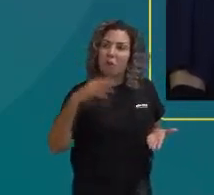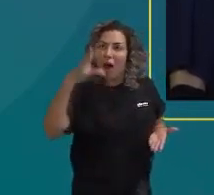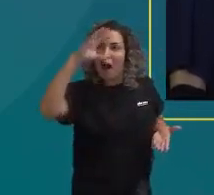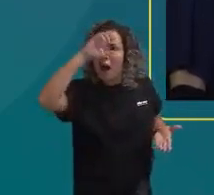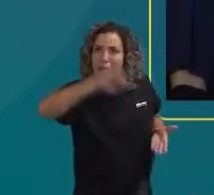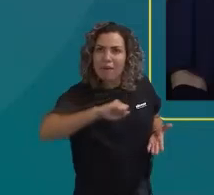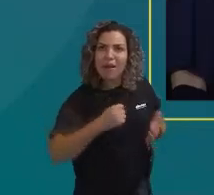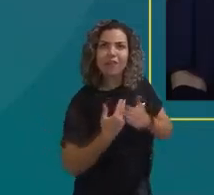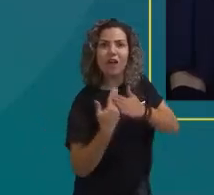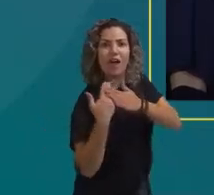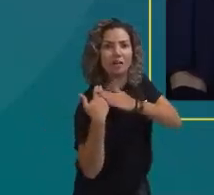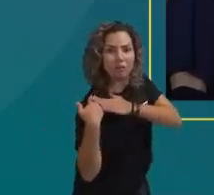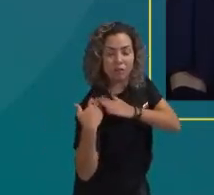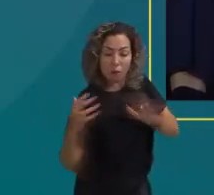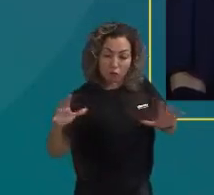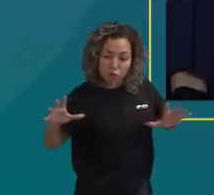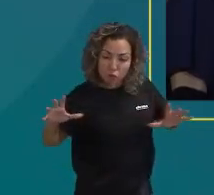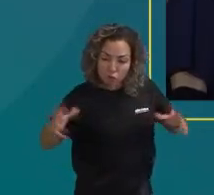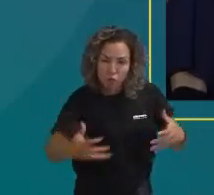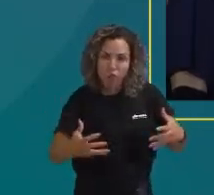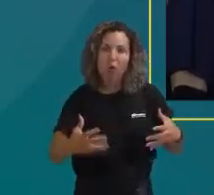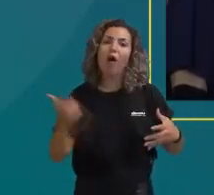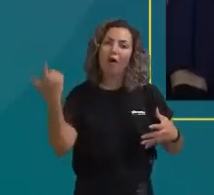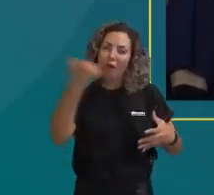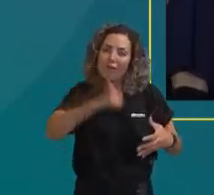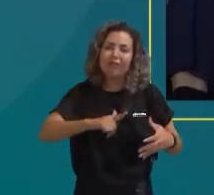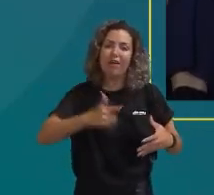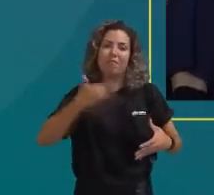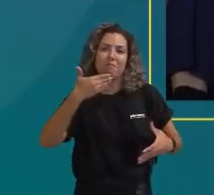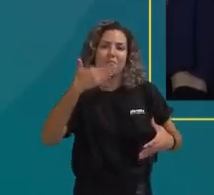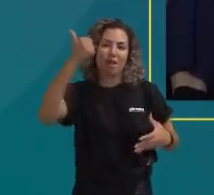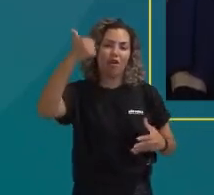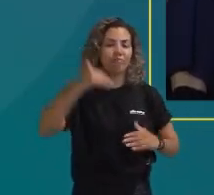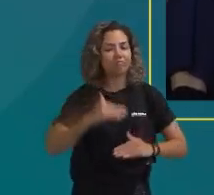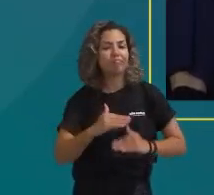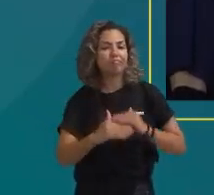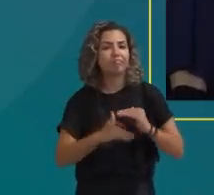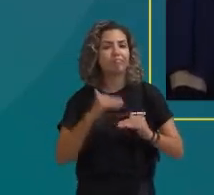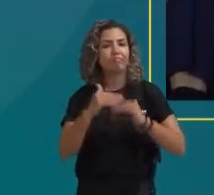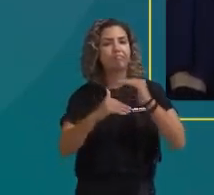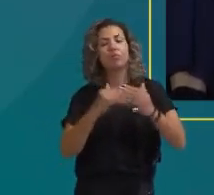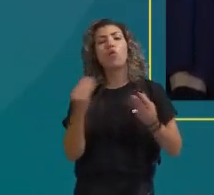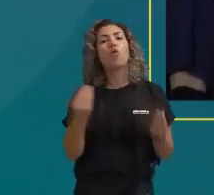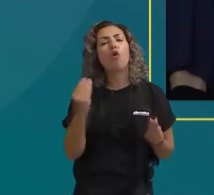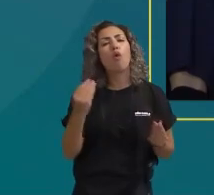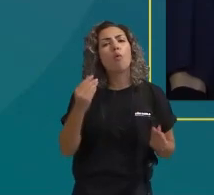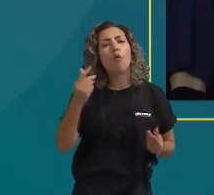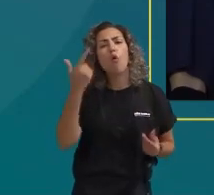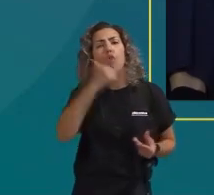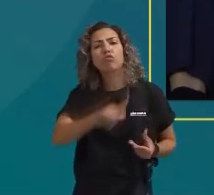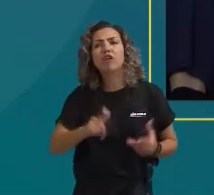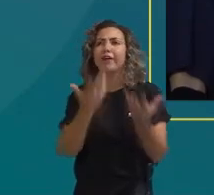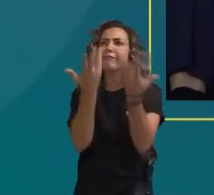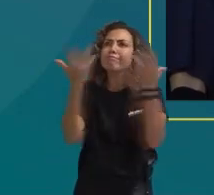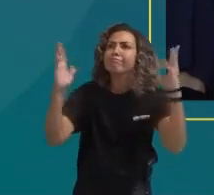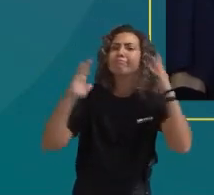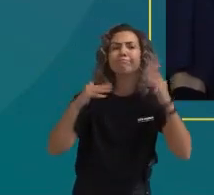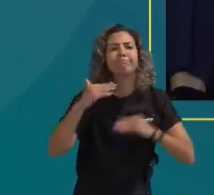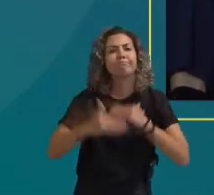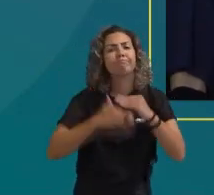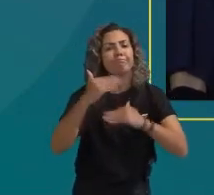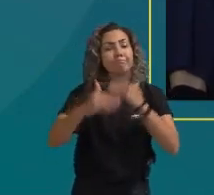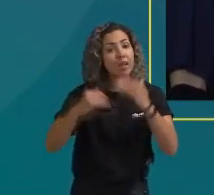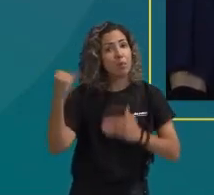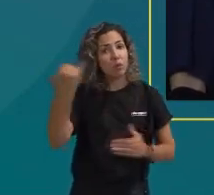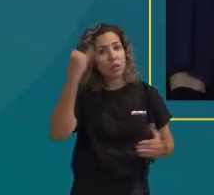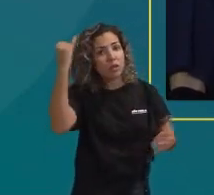principle than ecological restoration, than equity? It's much superior to exploitation